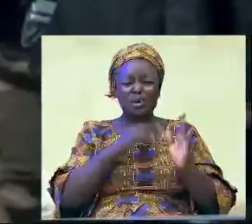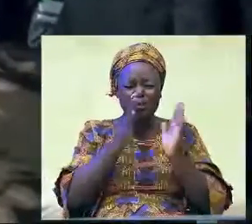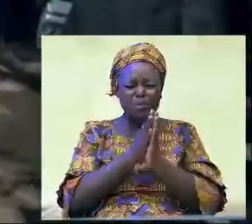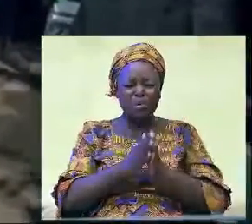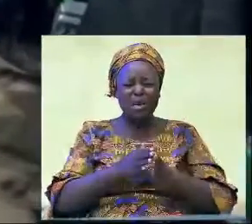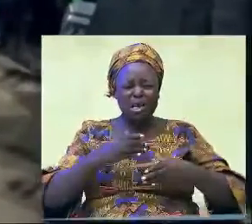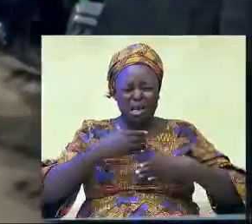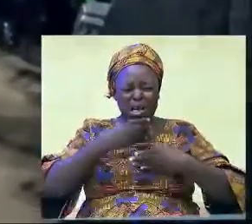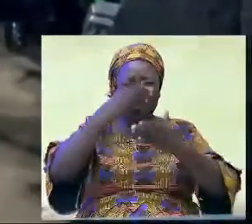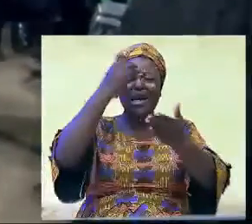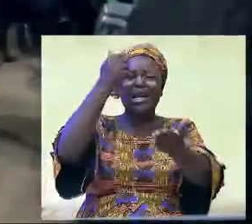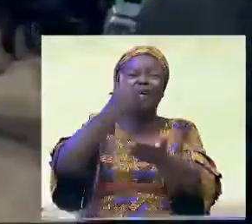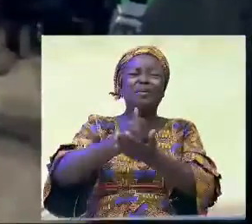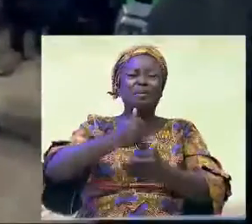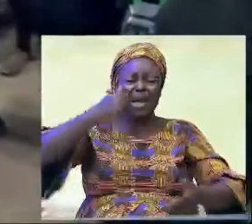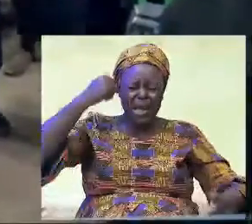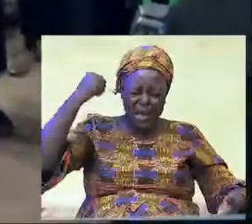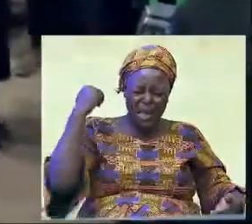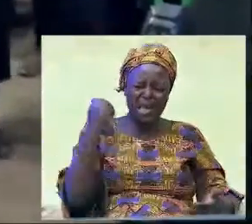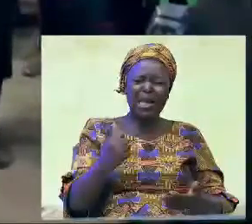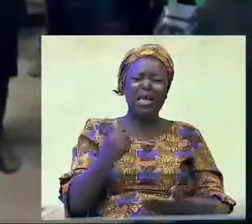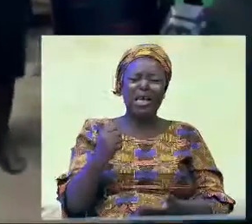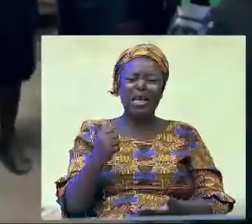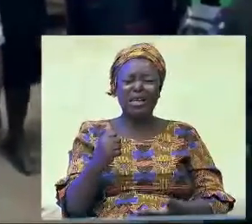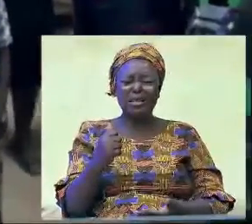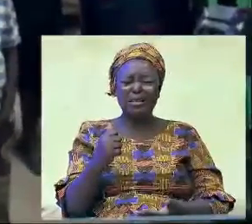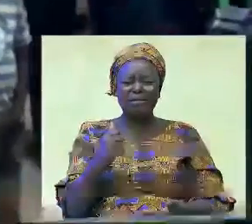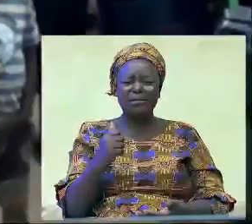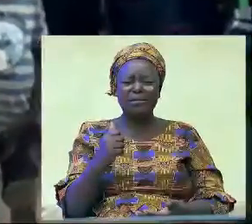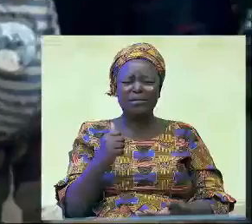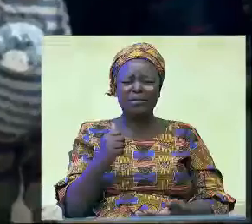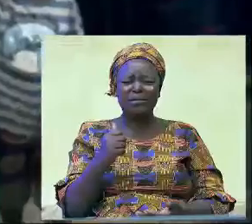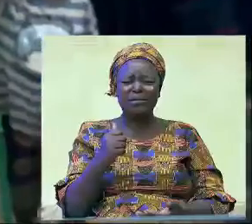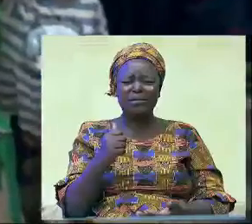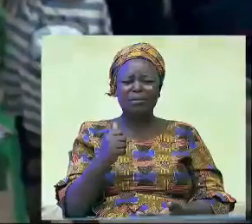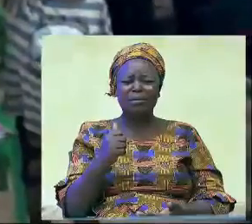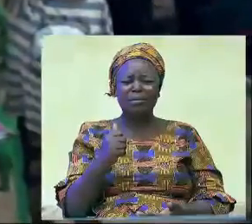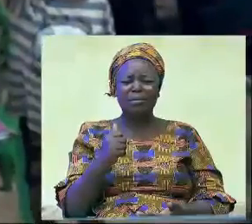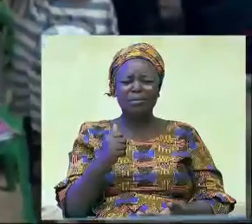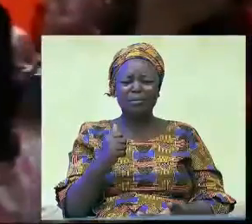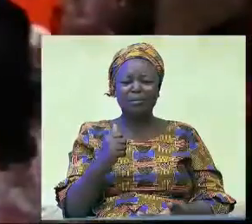In Jesus' name we pray.